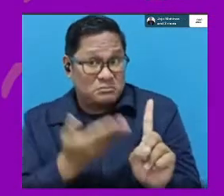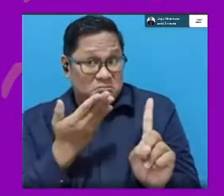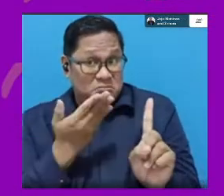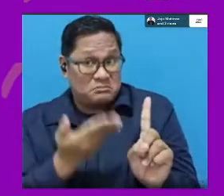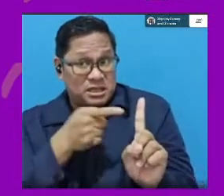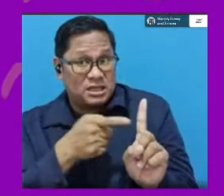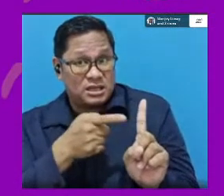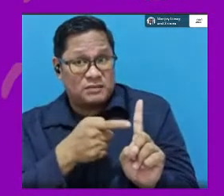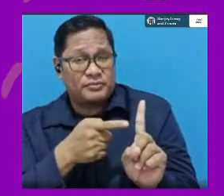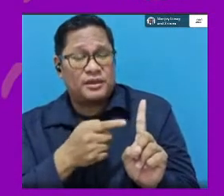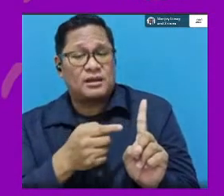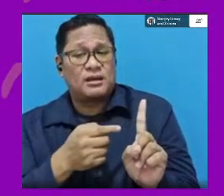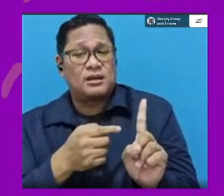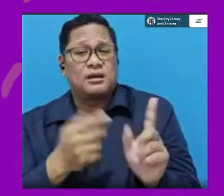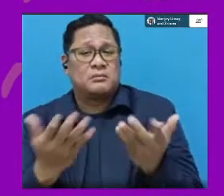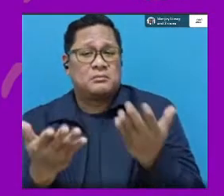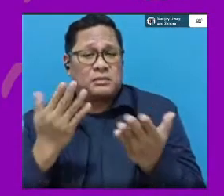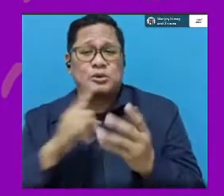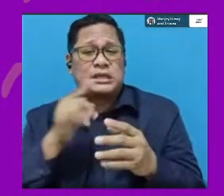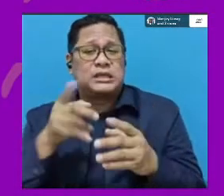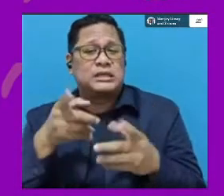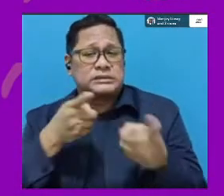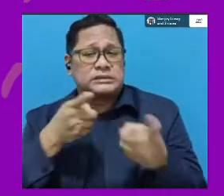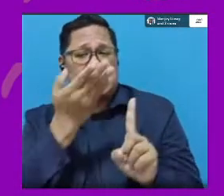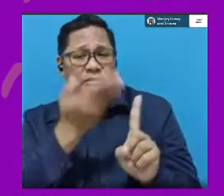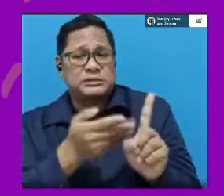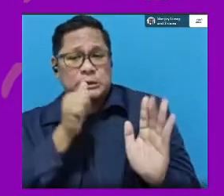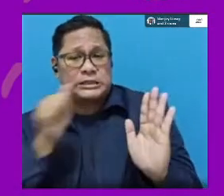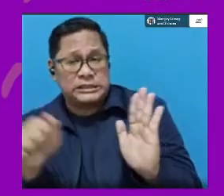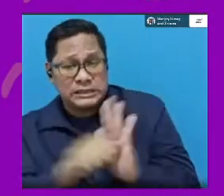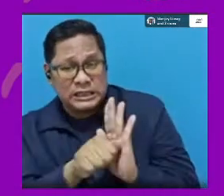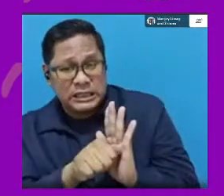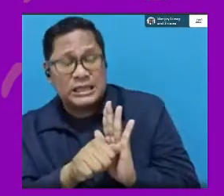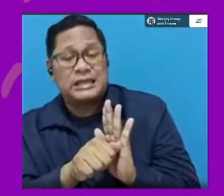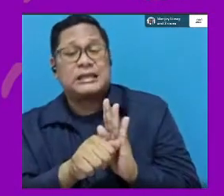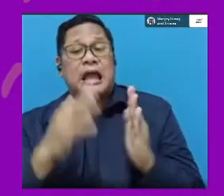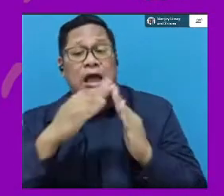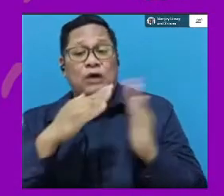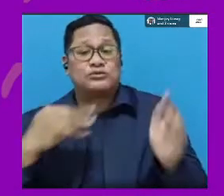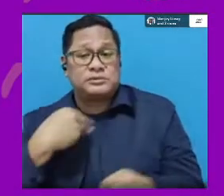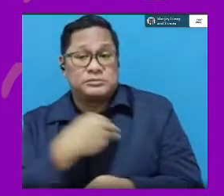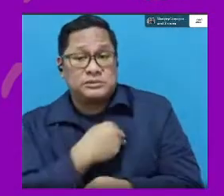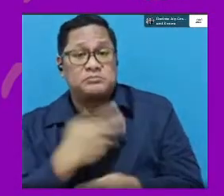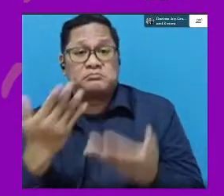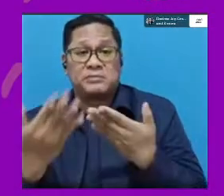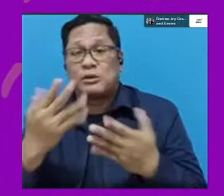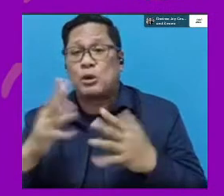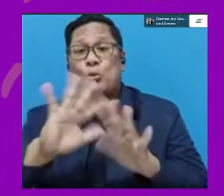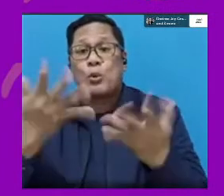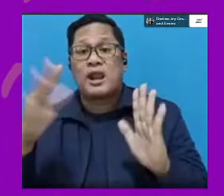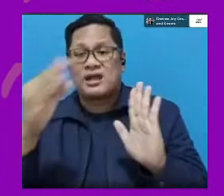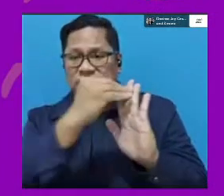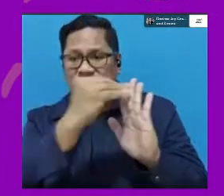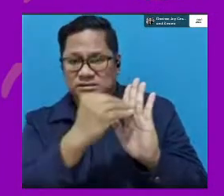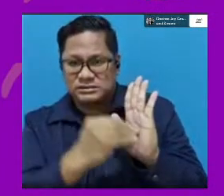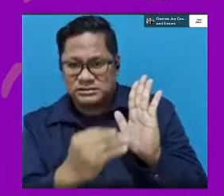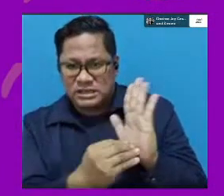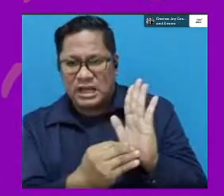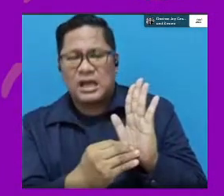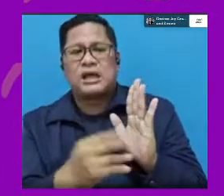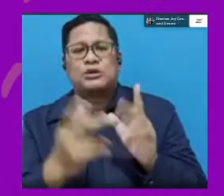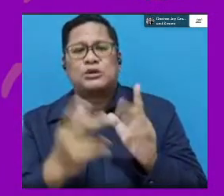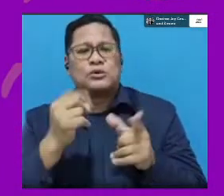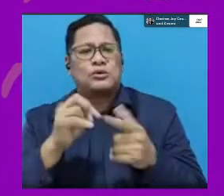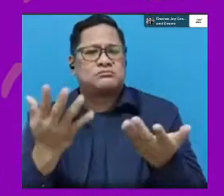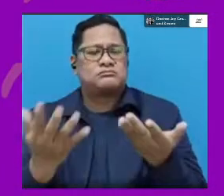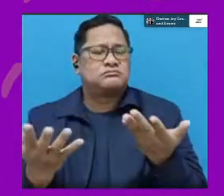those described as hidden household na baka wala po sila sa listahan, or is